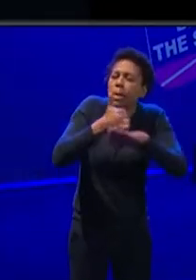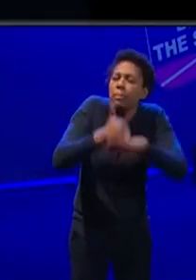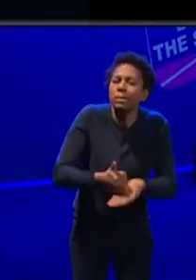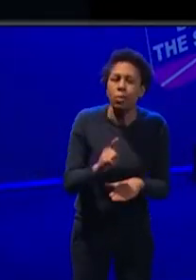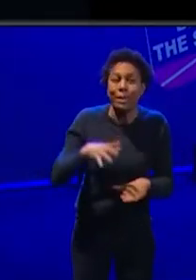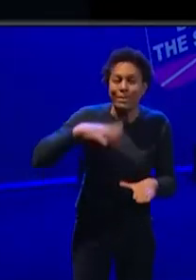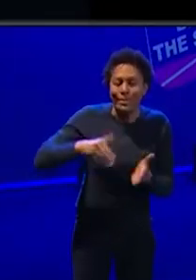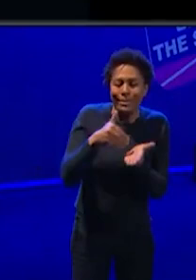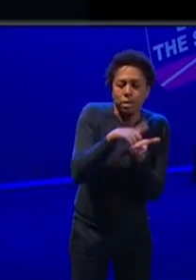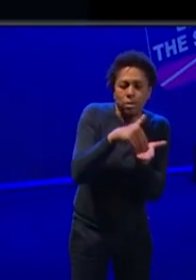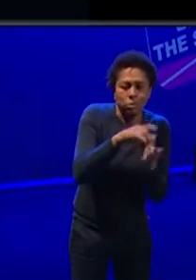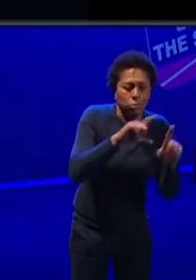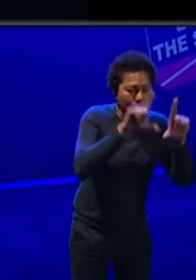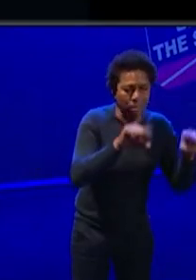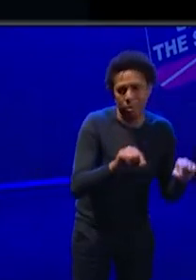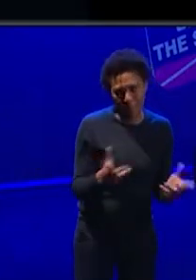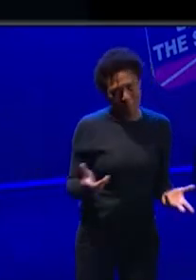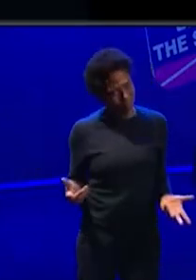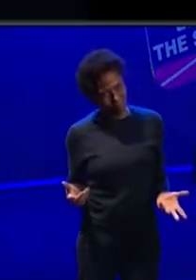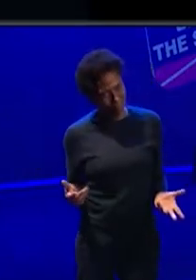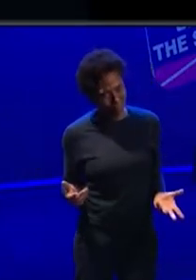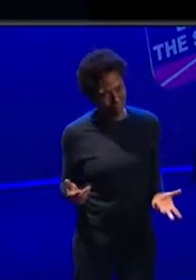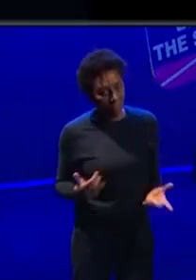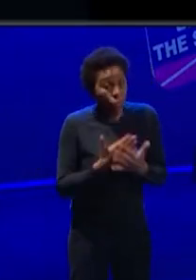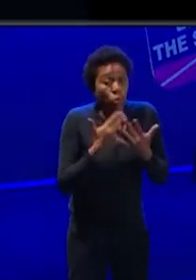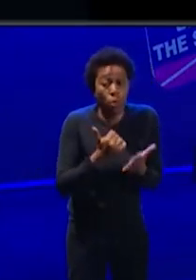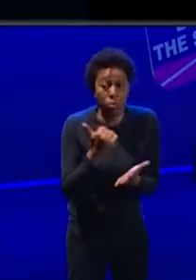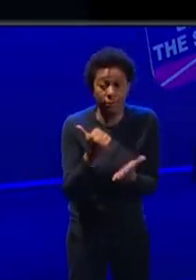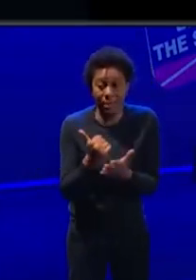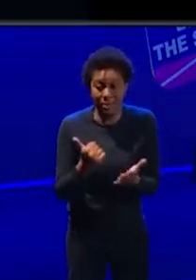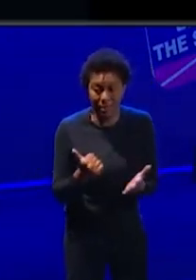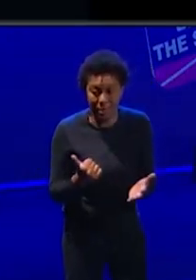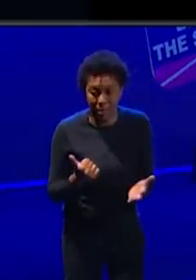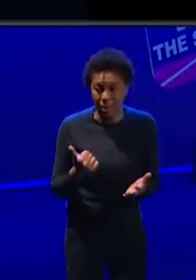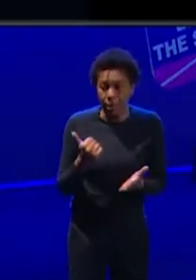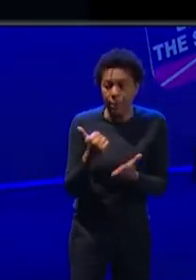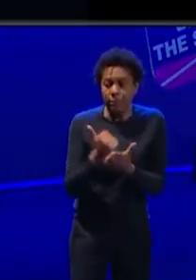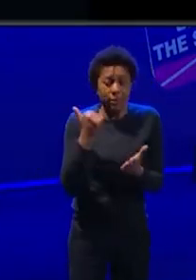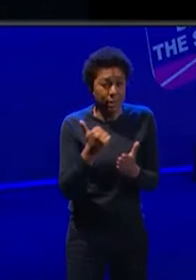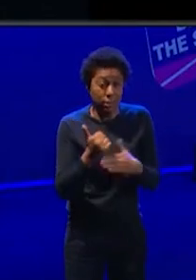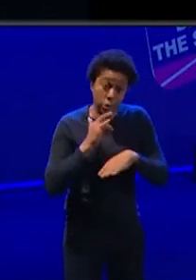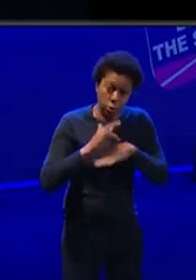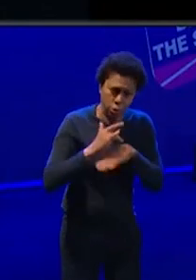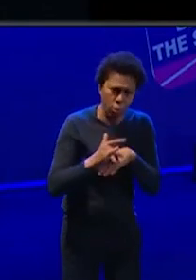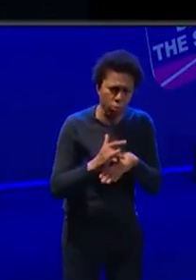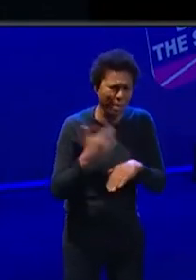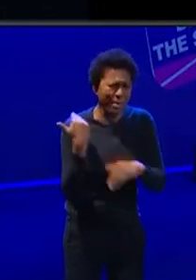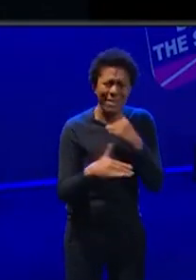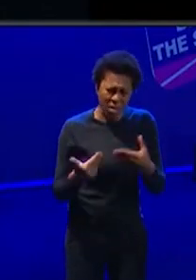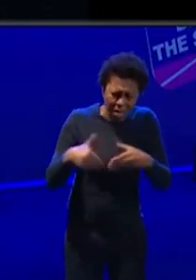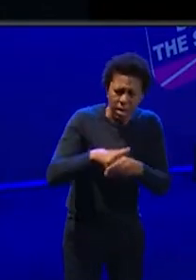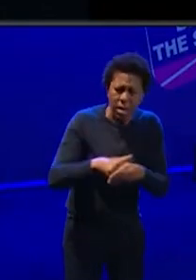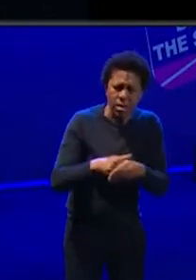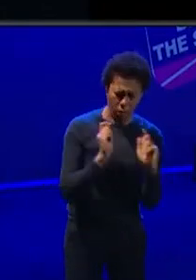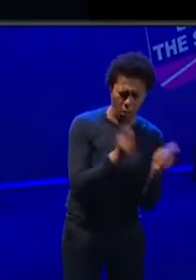So a lot of great theatre, a lot of great shows would have never had a chance to be in that award ceremony, which is fine. But when the award